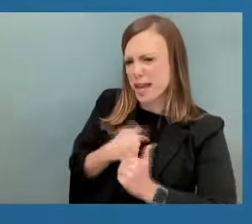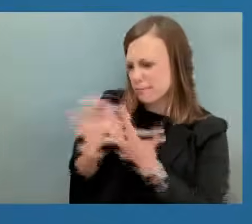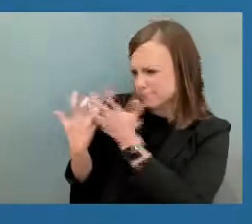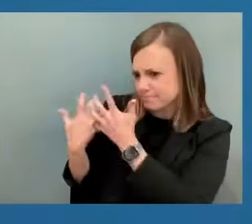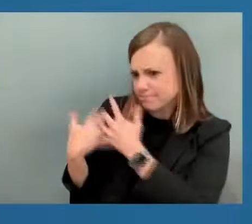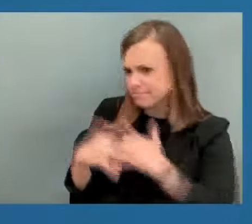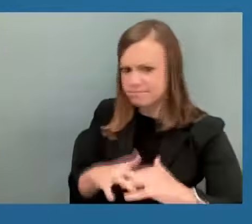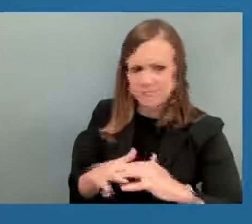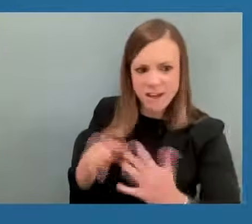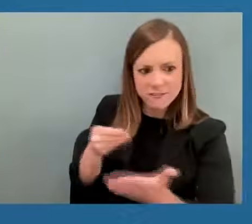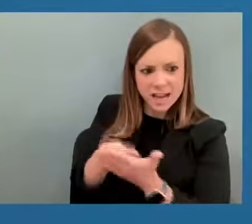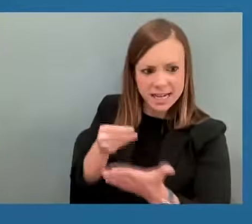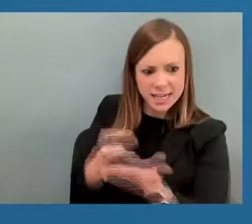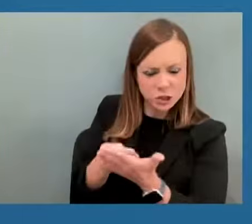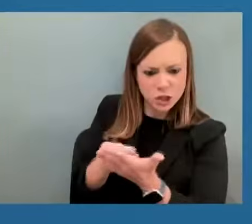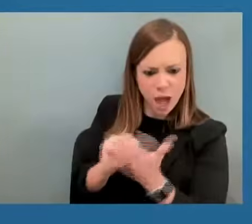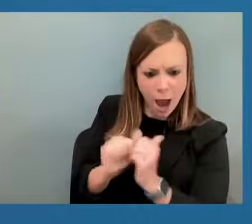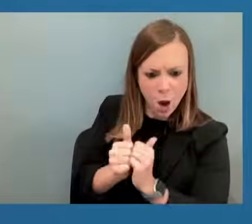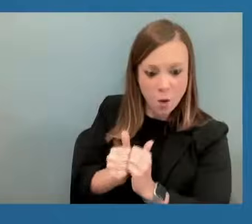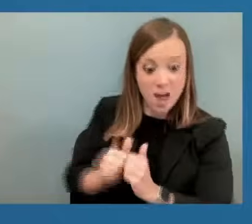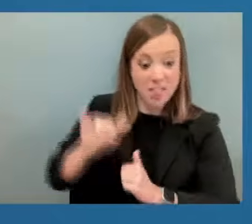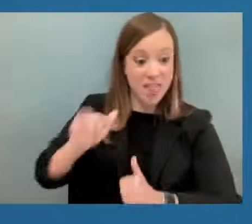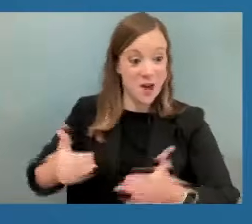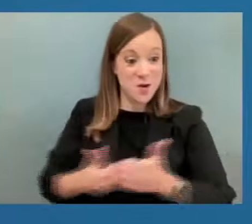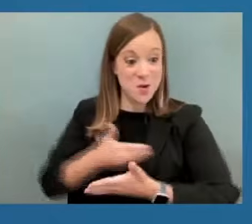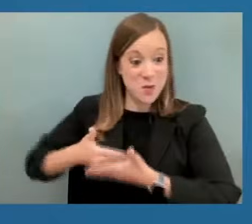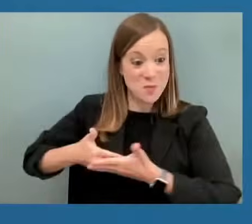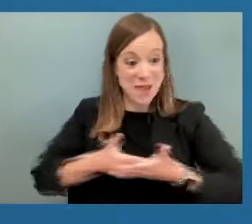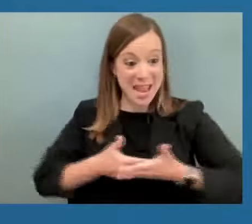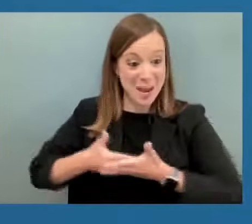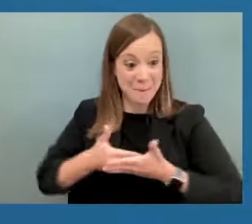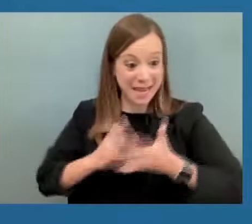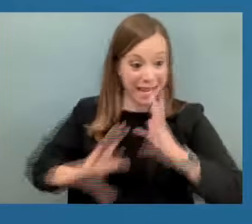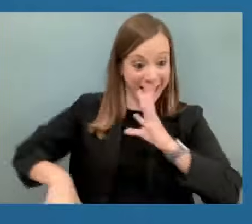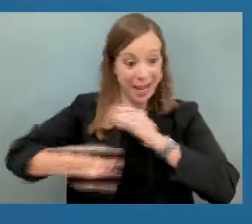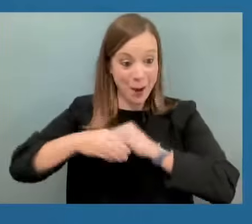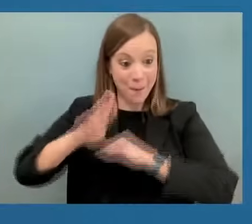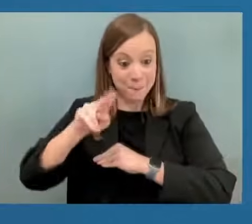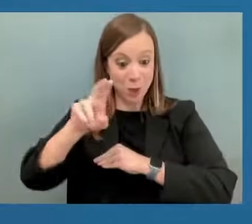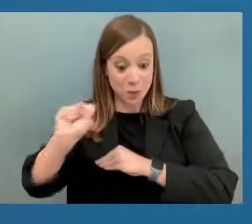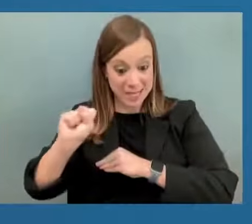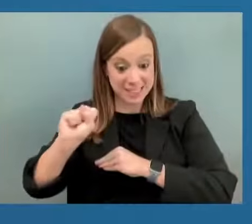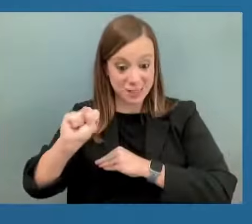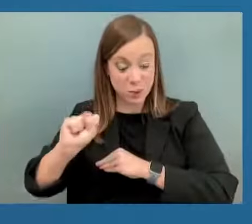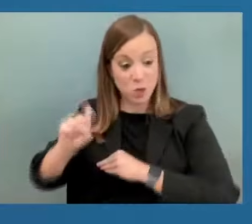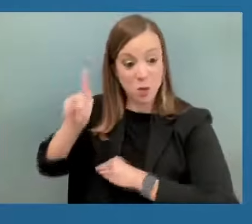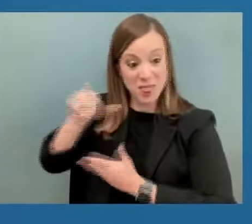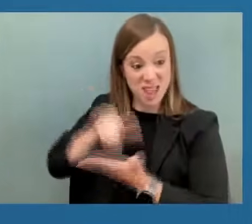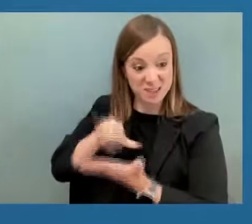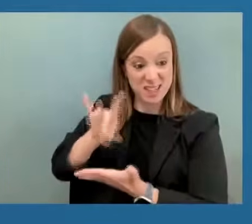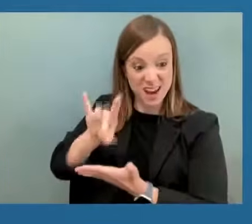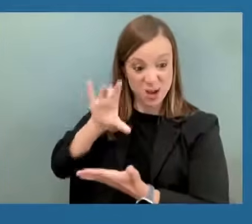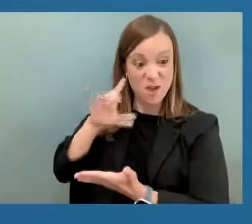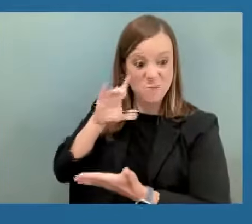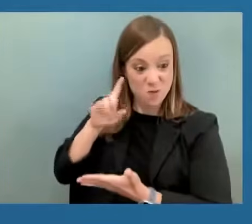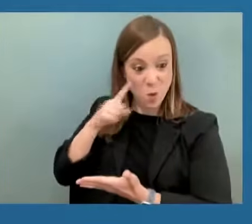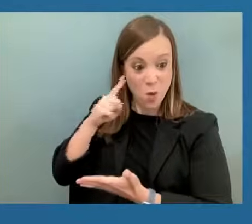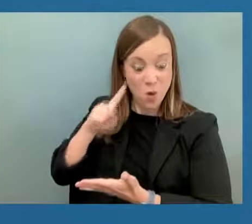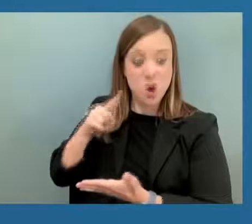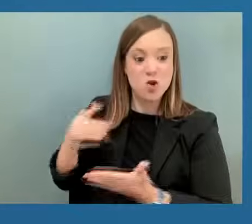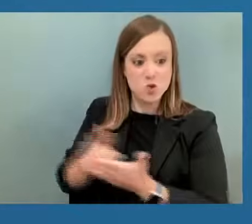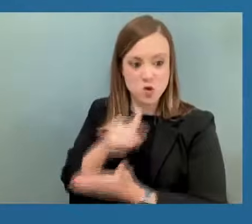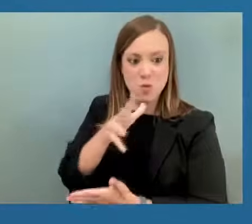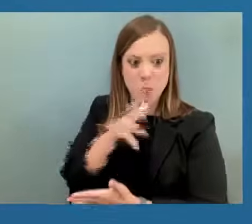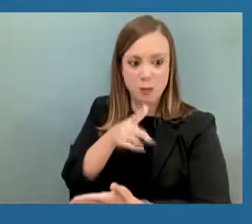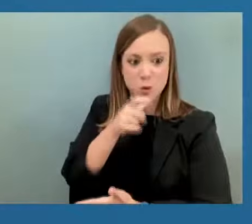baby bonus, which will provide $1,800 to eligible new moms, will make a difference for so many of us. And thanks to Buffalo